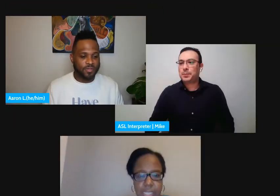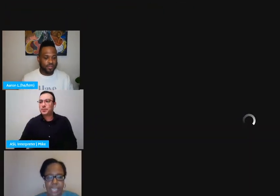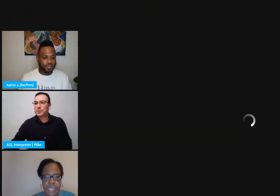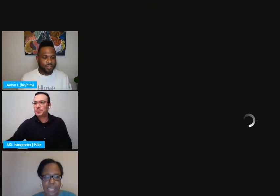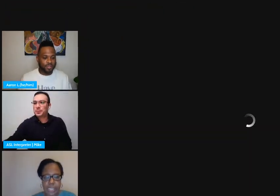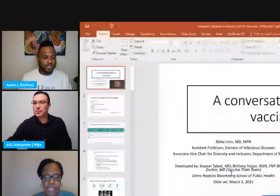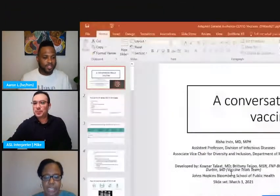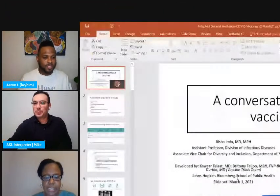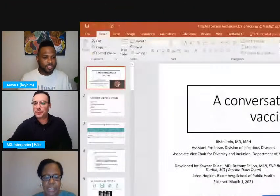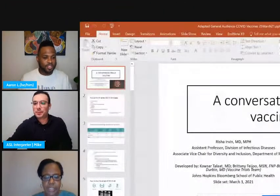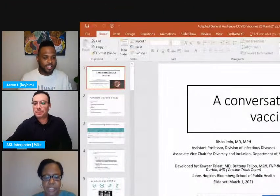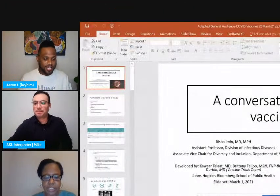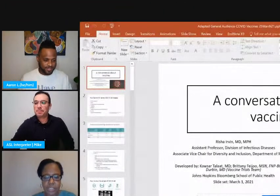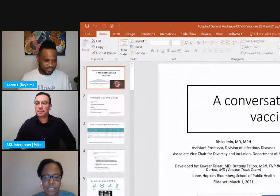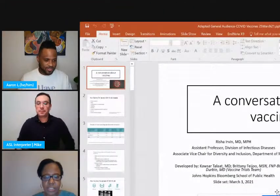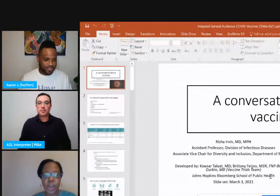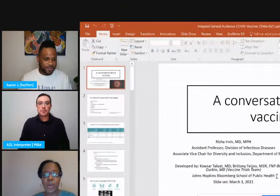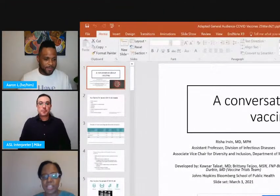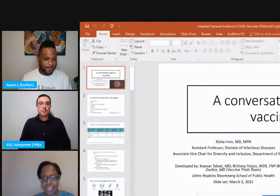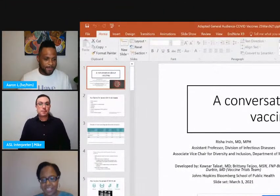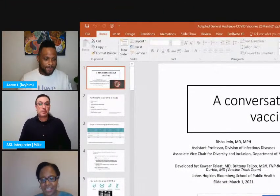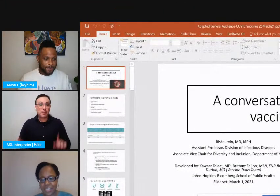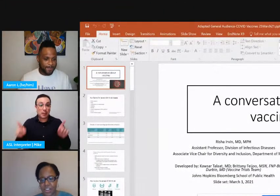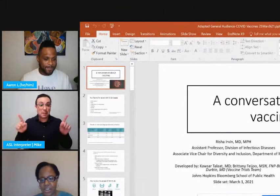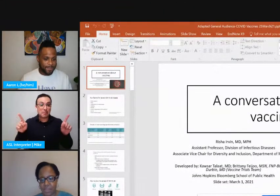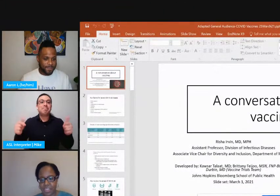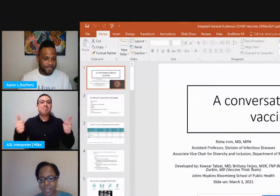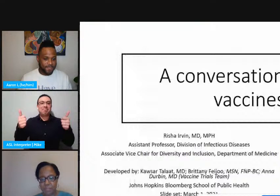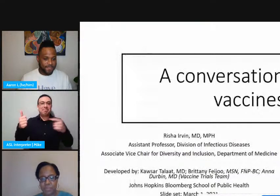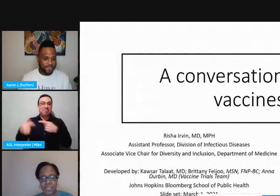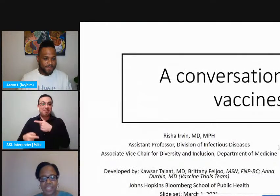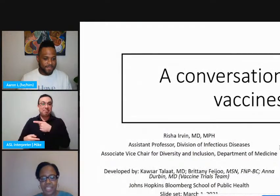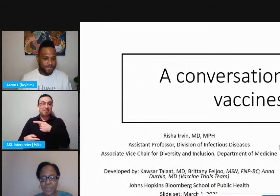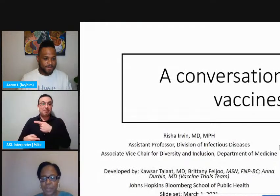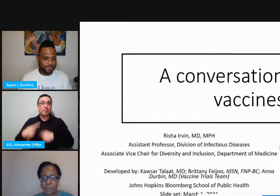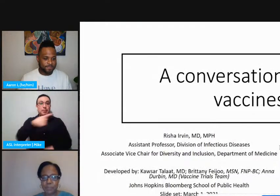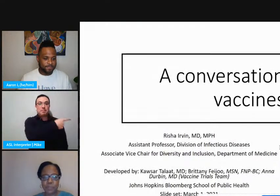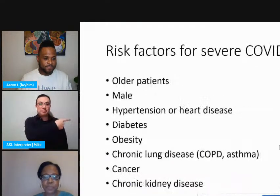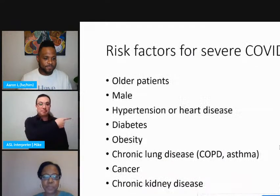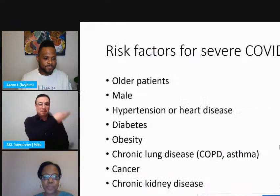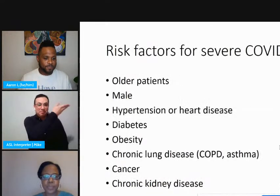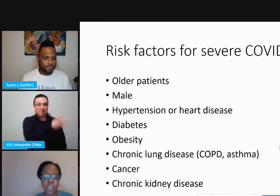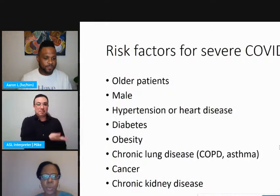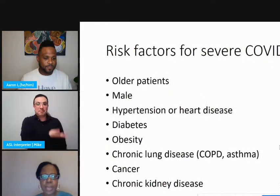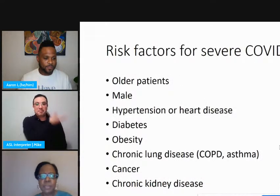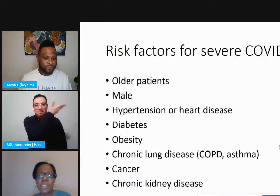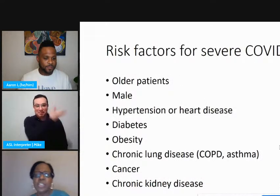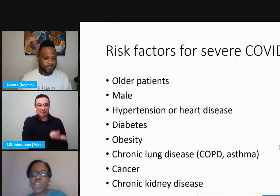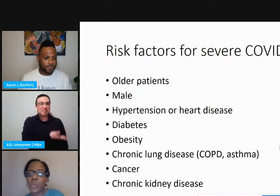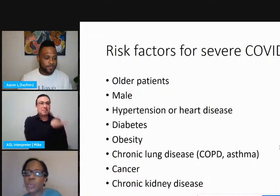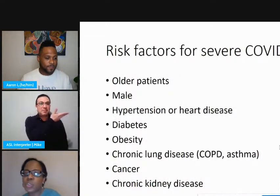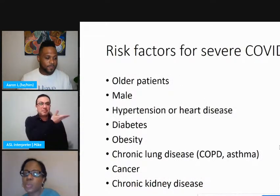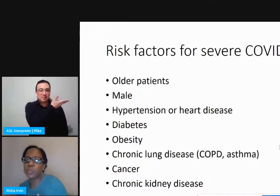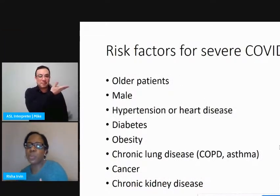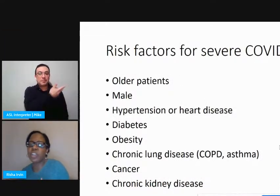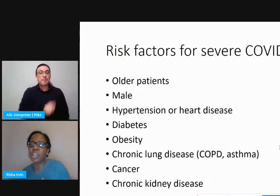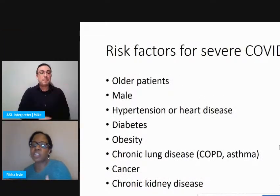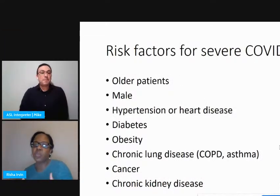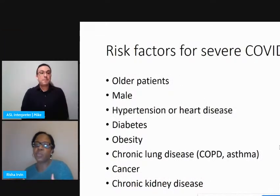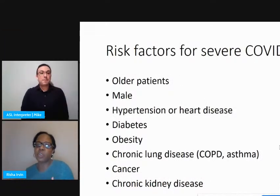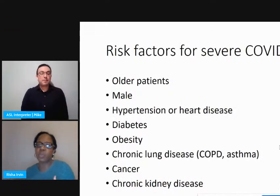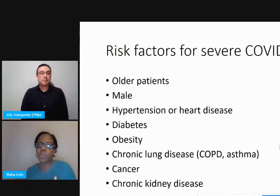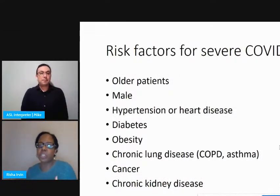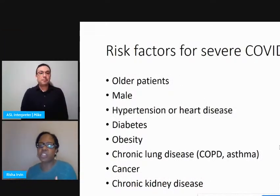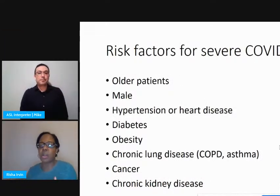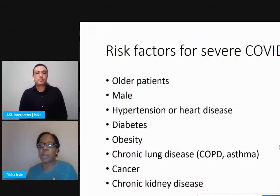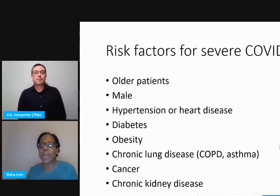Can you all see now? Yes. Okay, sorry about that. There we go. Okay, so moving